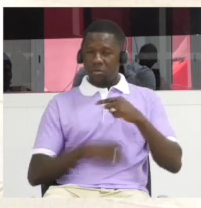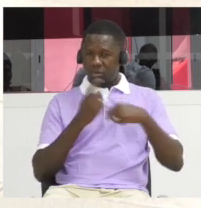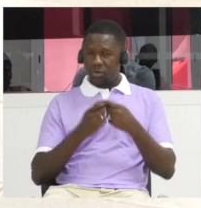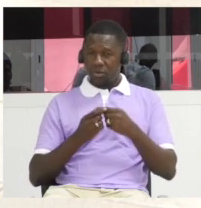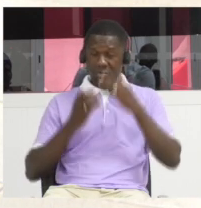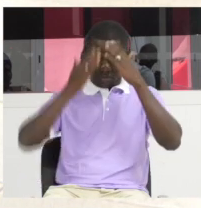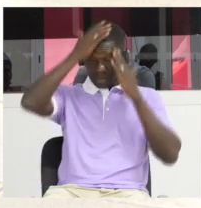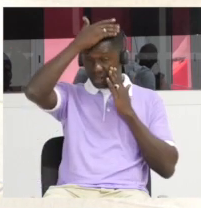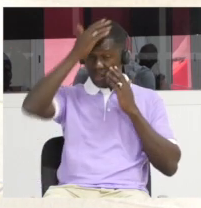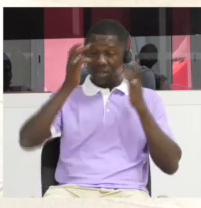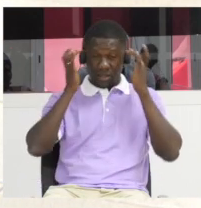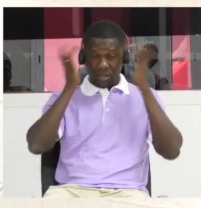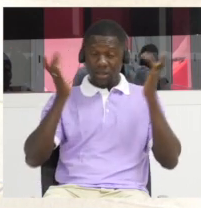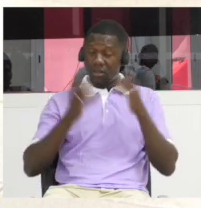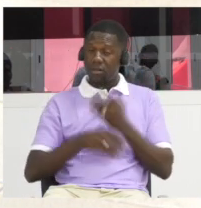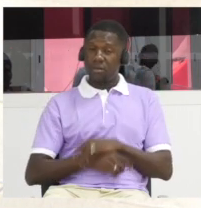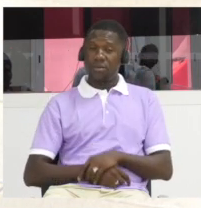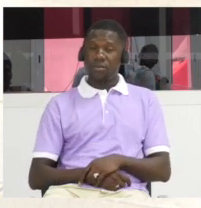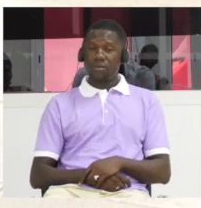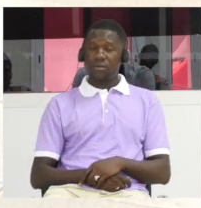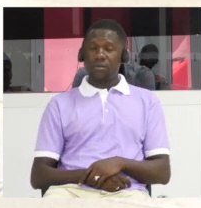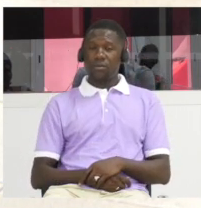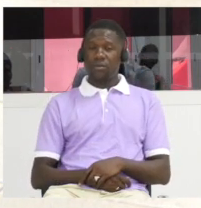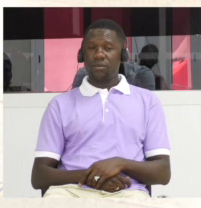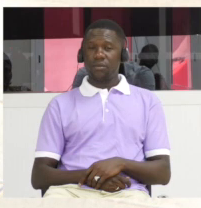small outfit, one or two